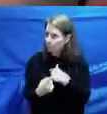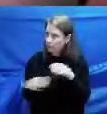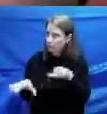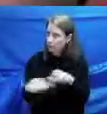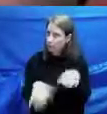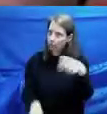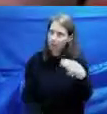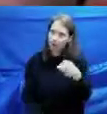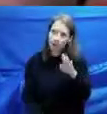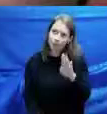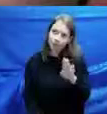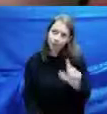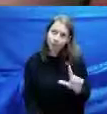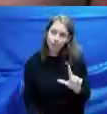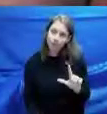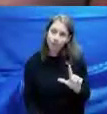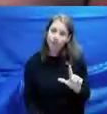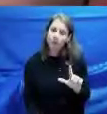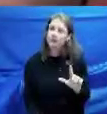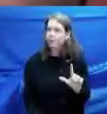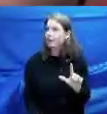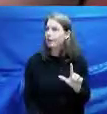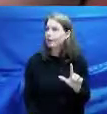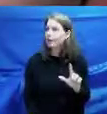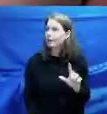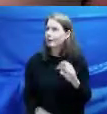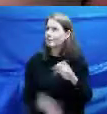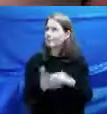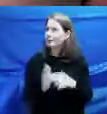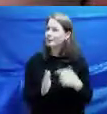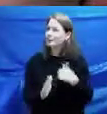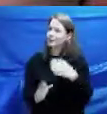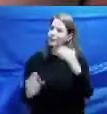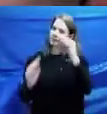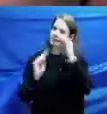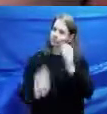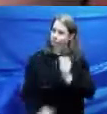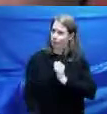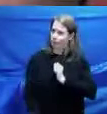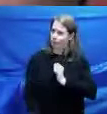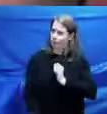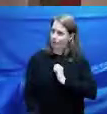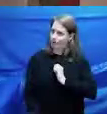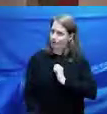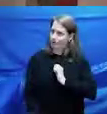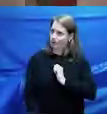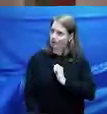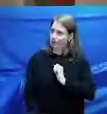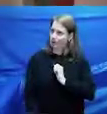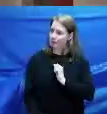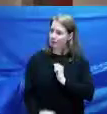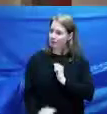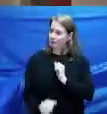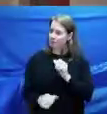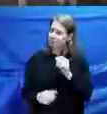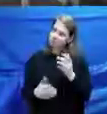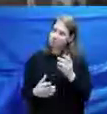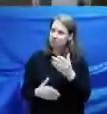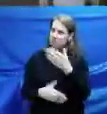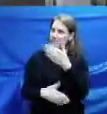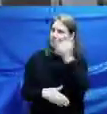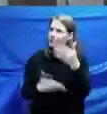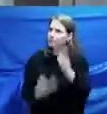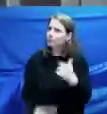allowed to teach ourselves the material in a way that we can understand.